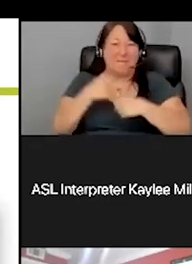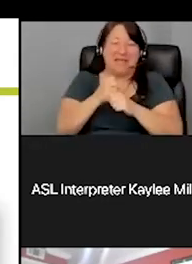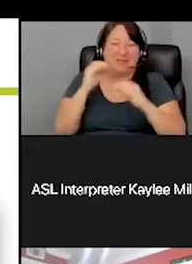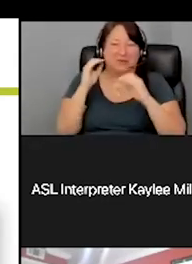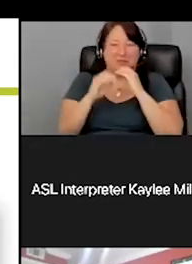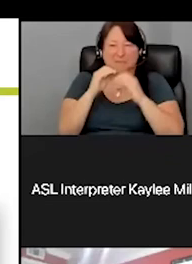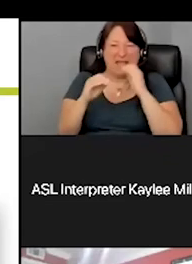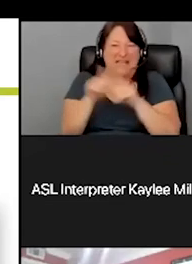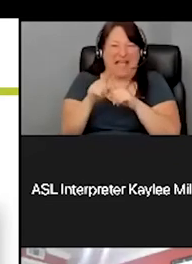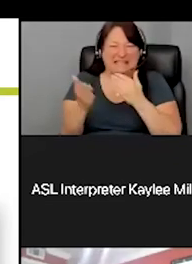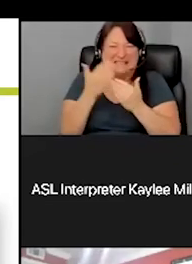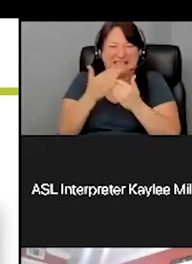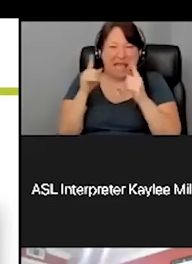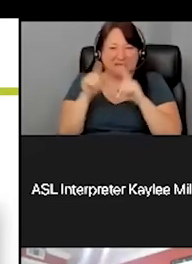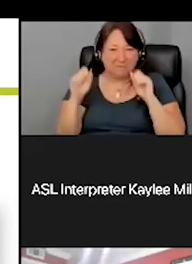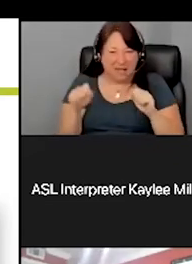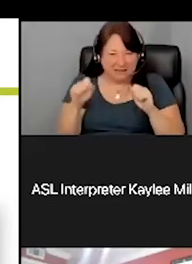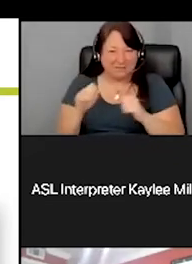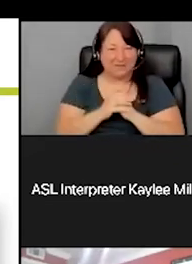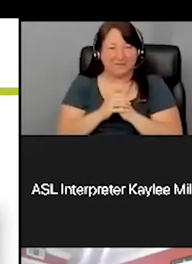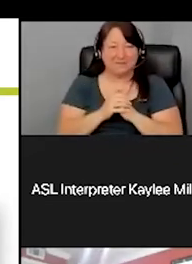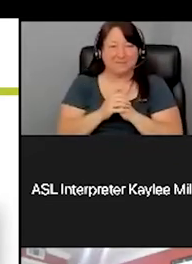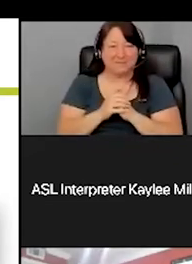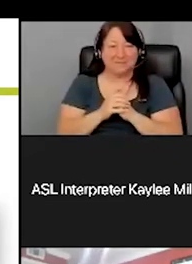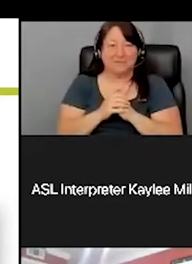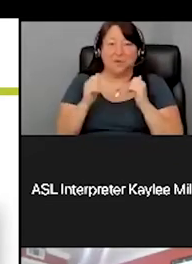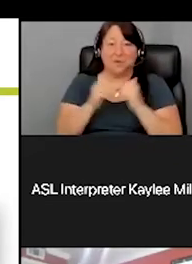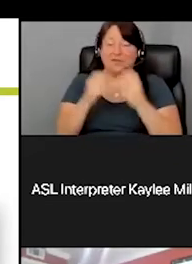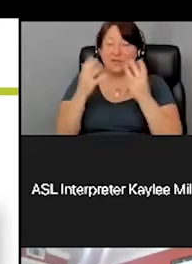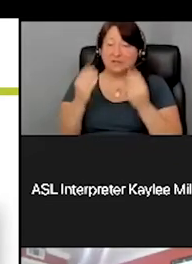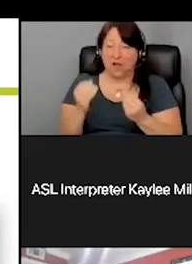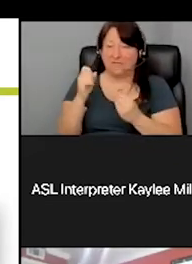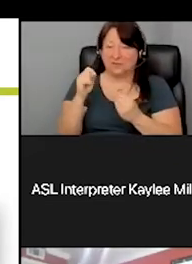as possible. There are wood soft story buildings